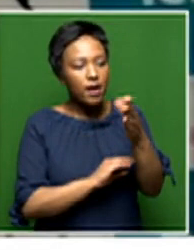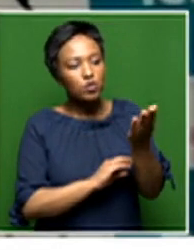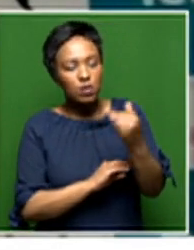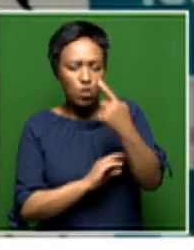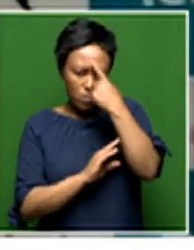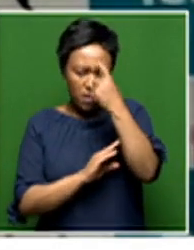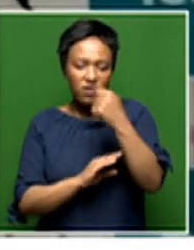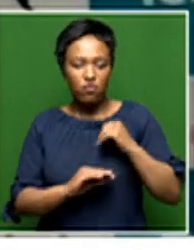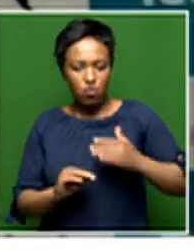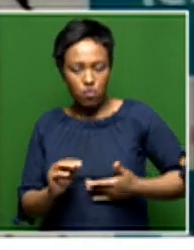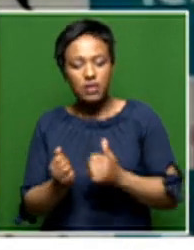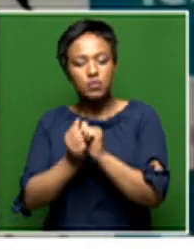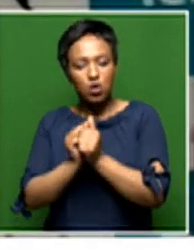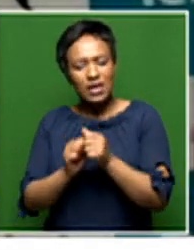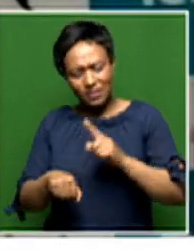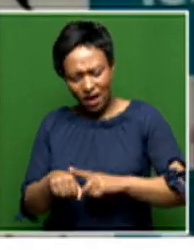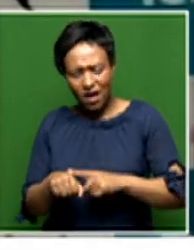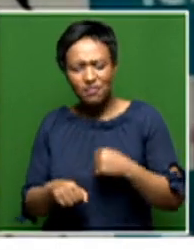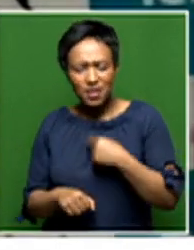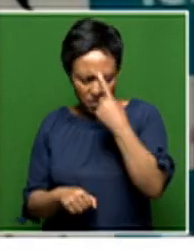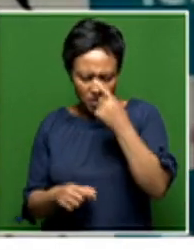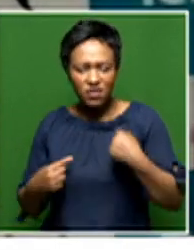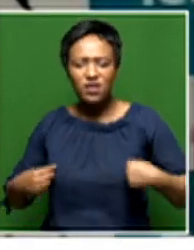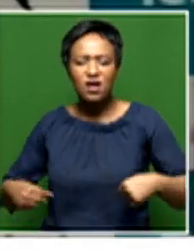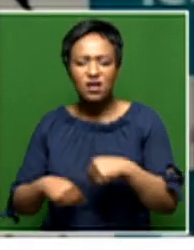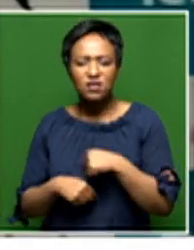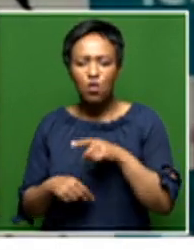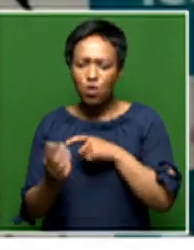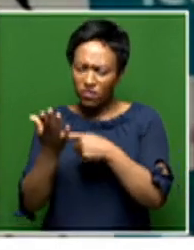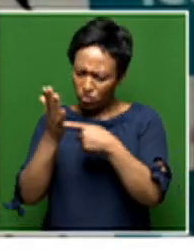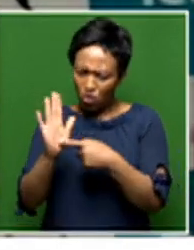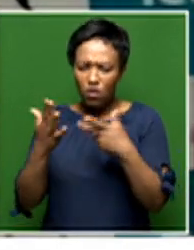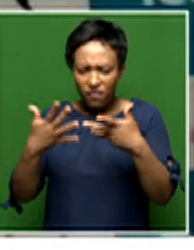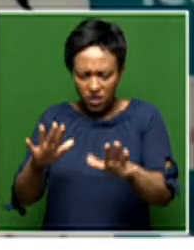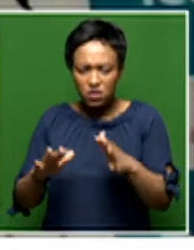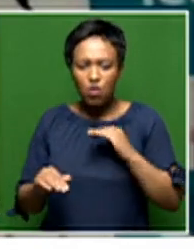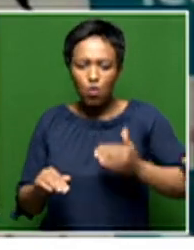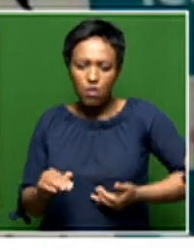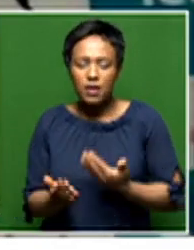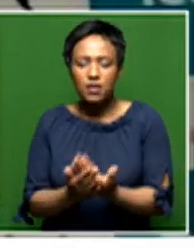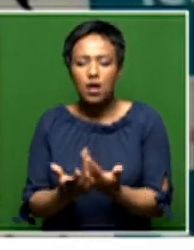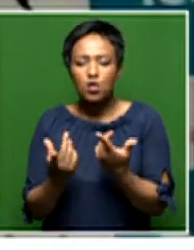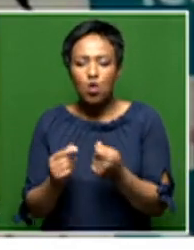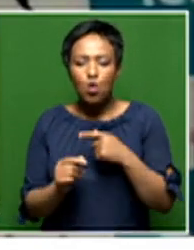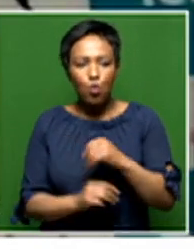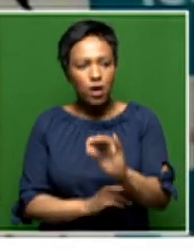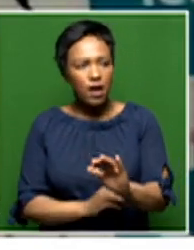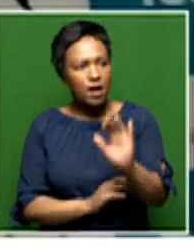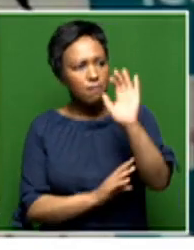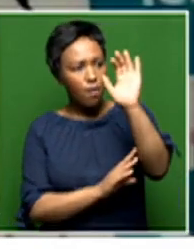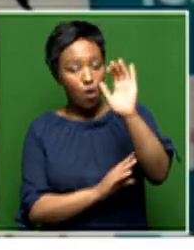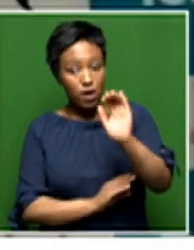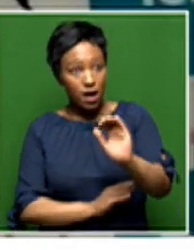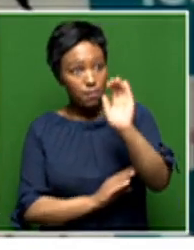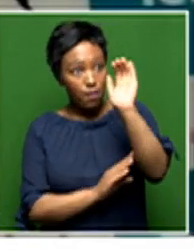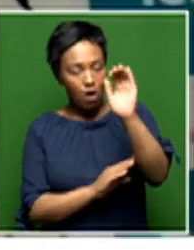in women's sport. It's time that they believe in us, because I think we have shown what women's sport can do in this country, especially netball. There's nothing more that you